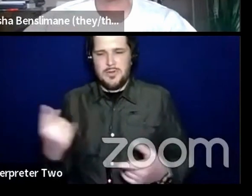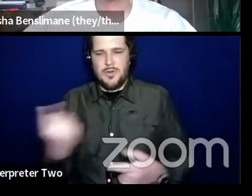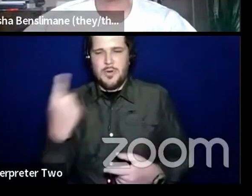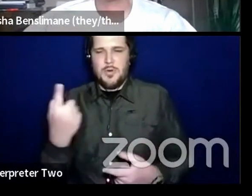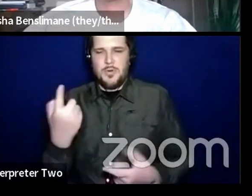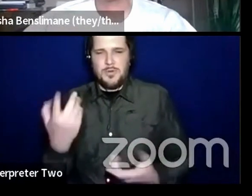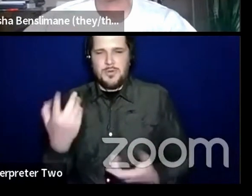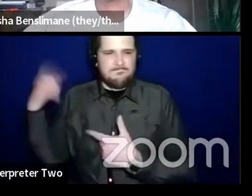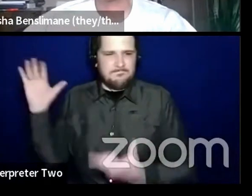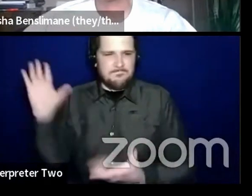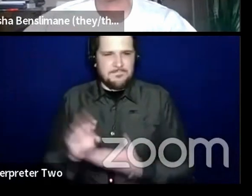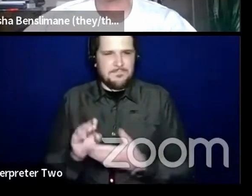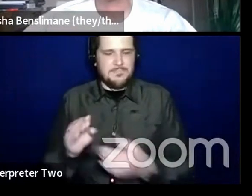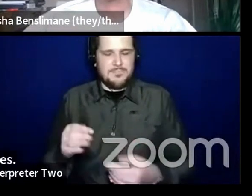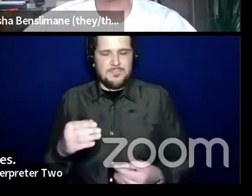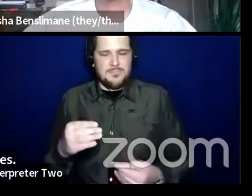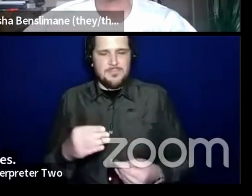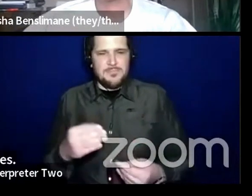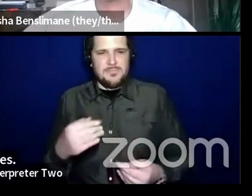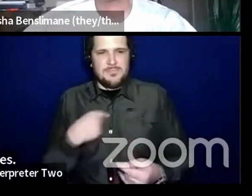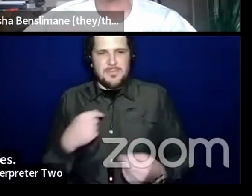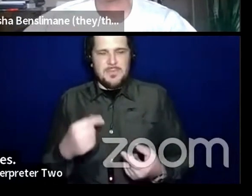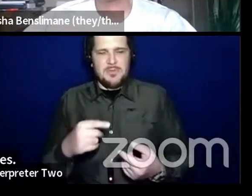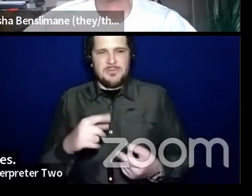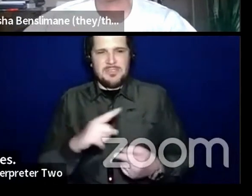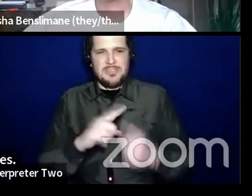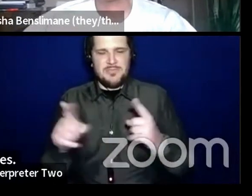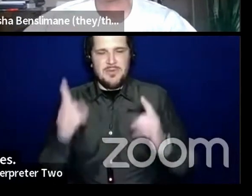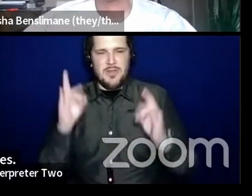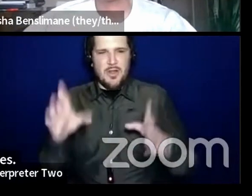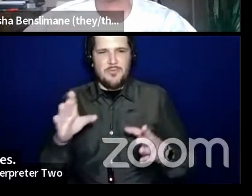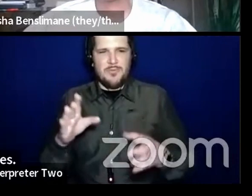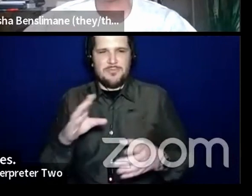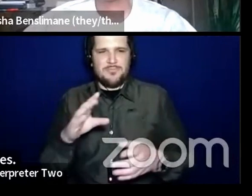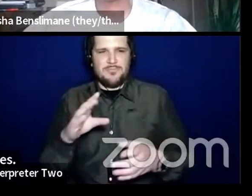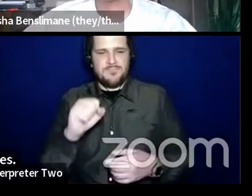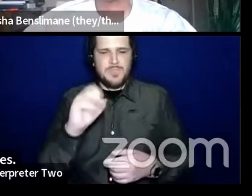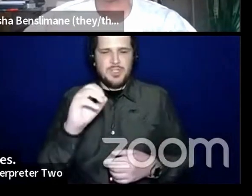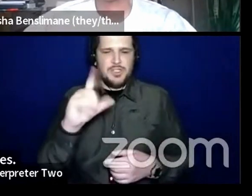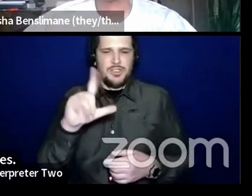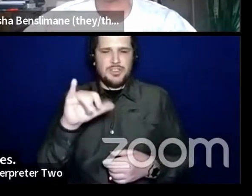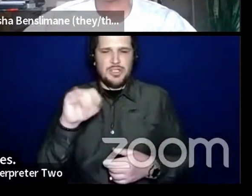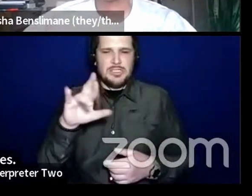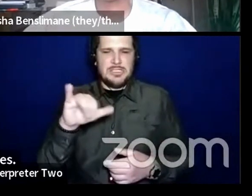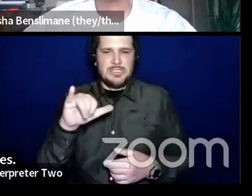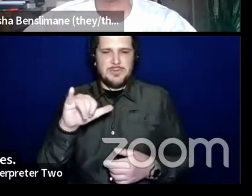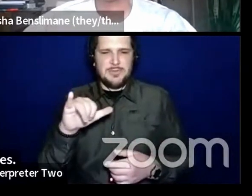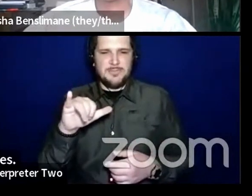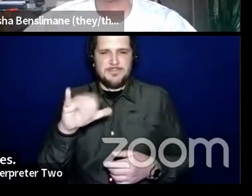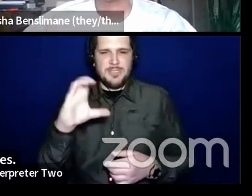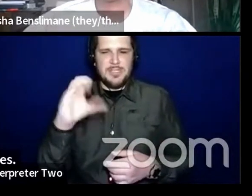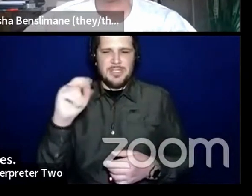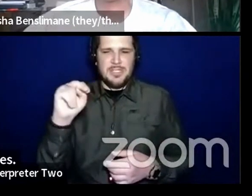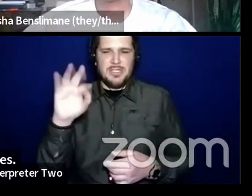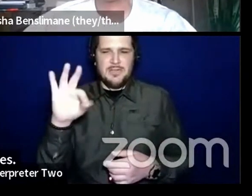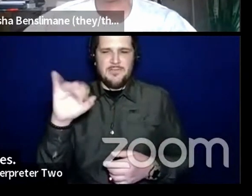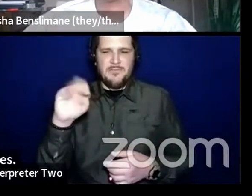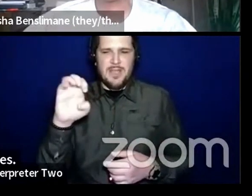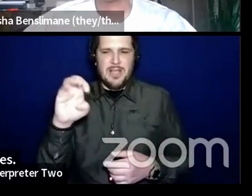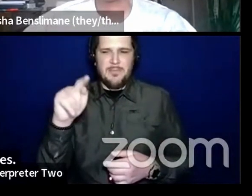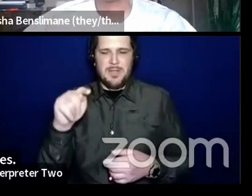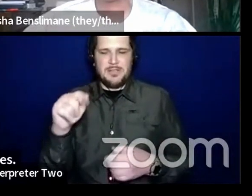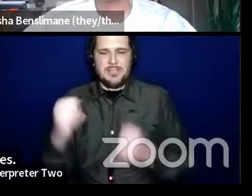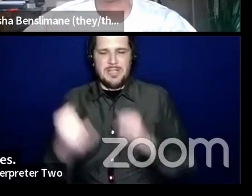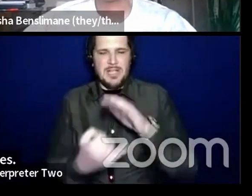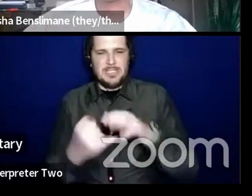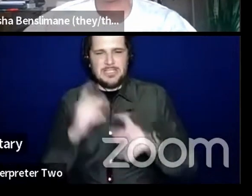forms of confinement like solitary confinement that completely isolate people and that frequently result in